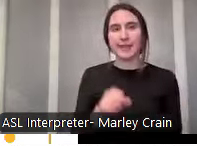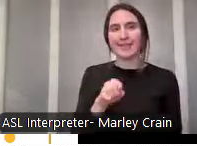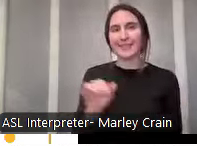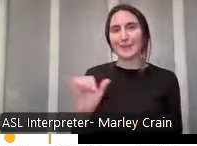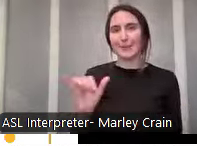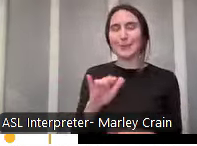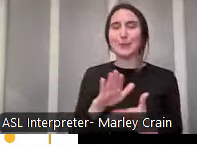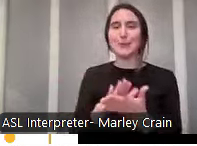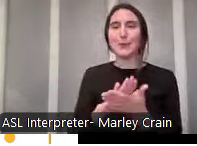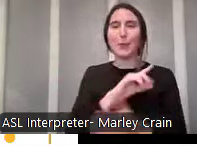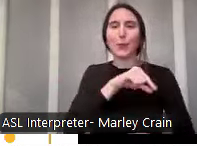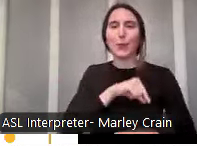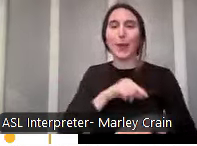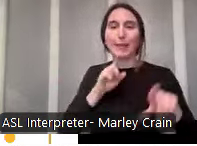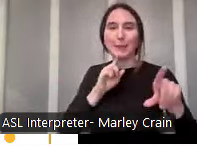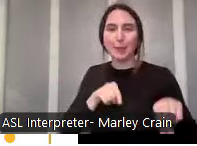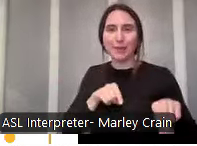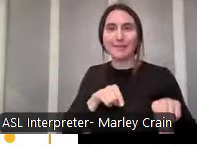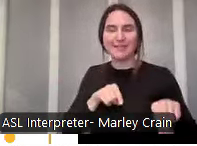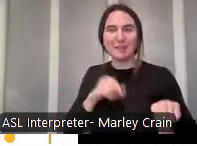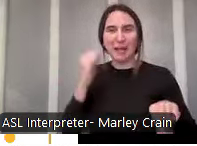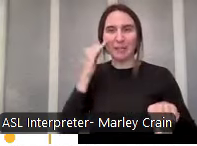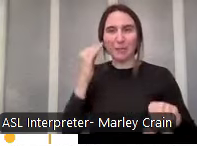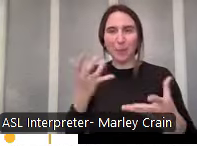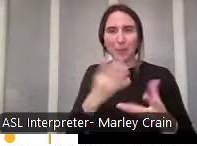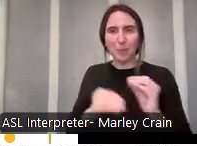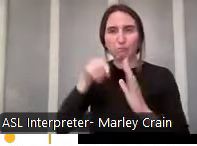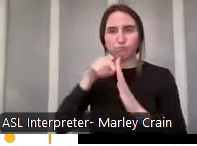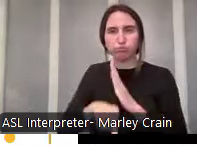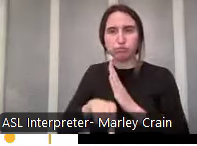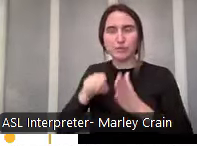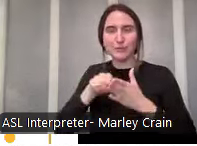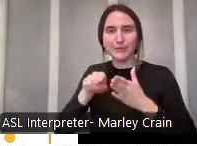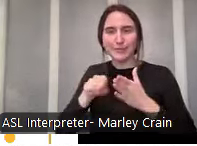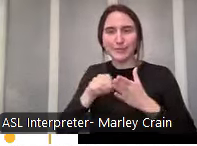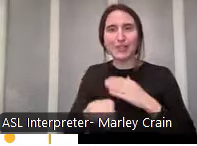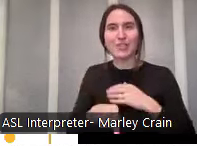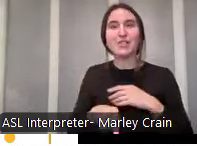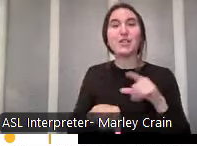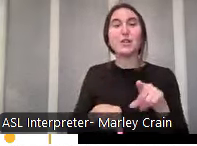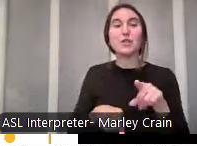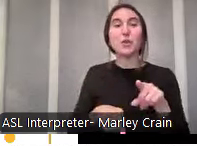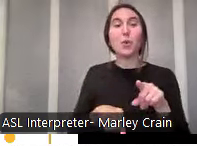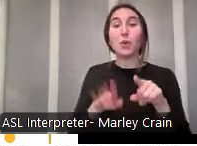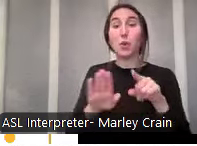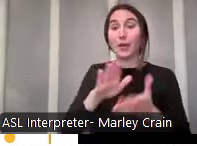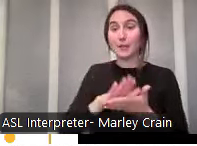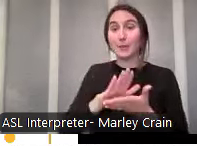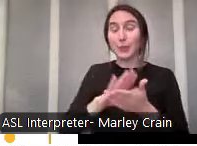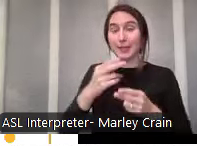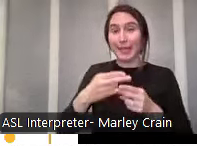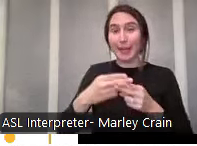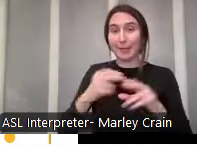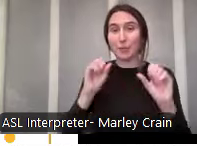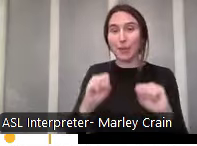up your school, you click on supportive environment, which is not what I would have thought of as the first place to